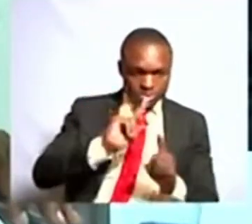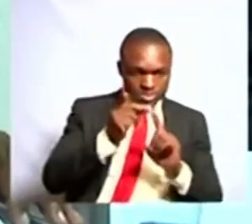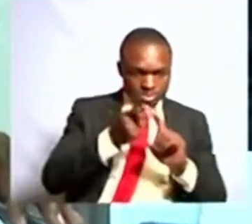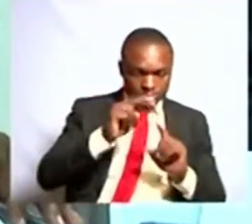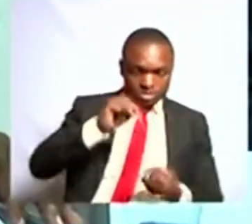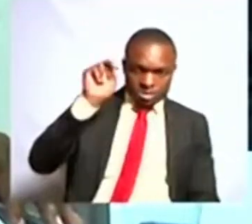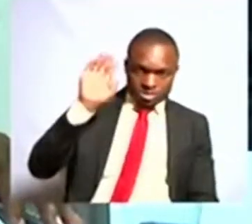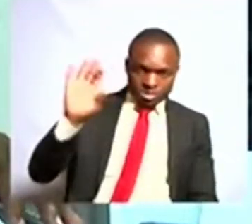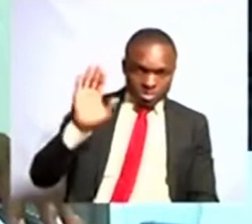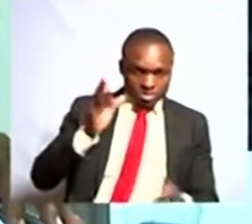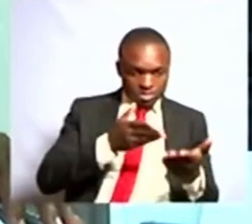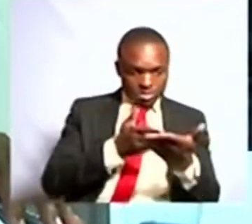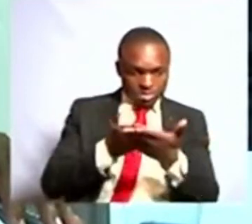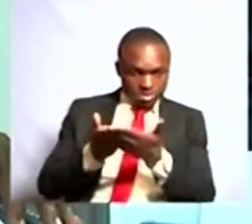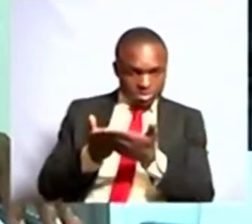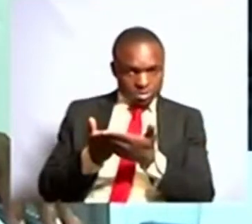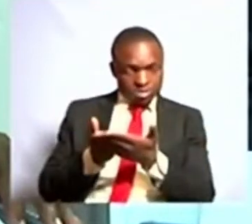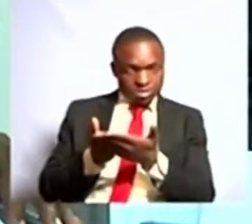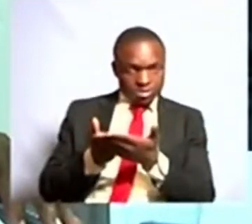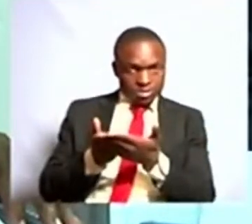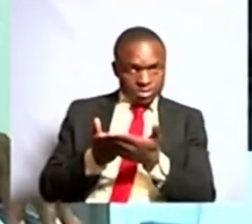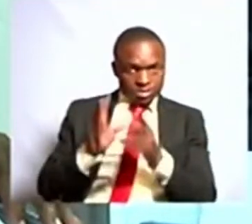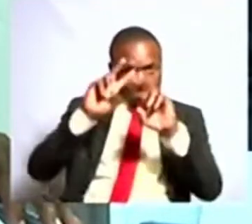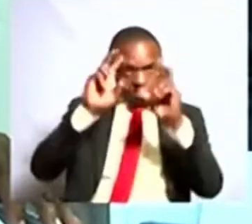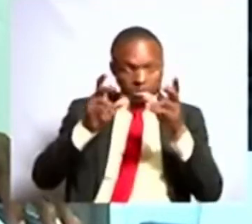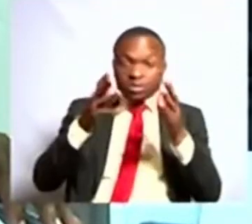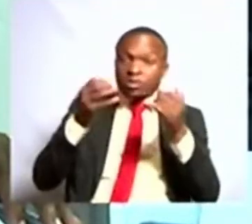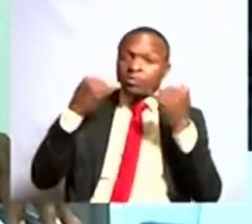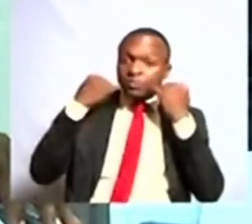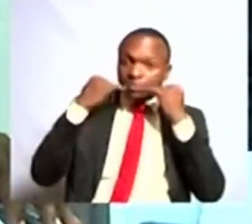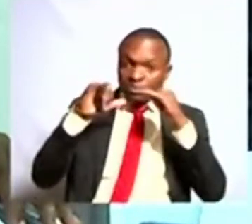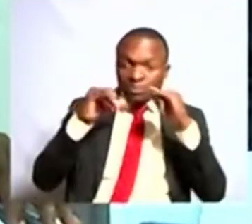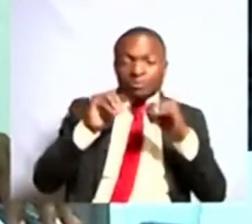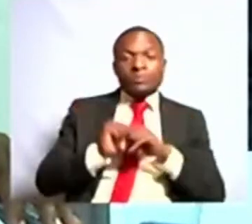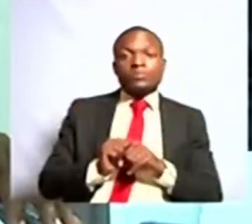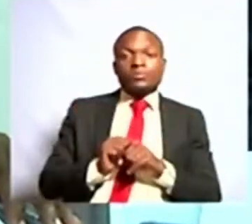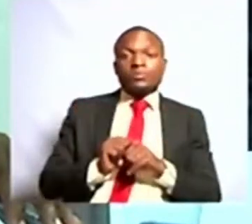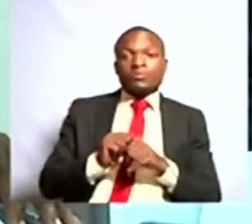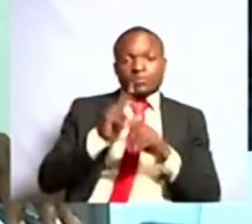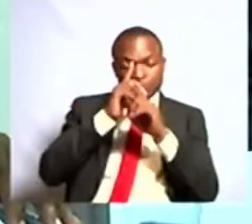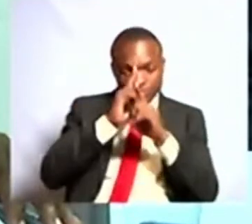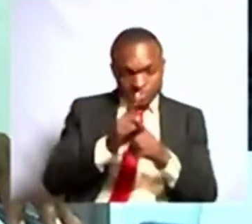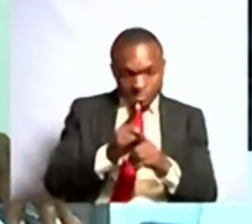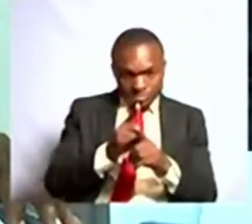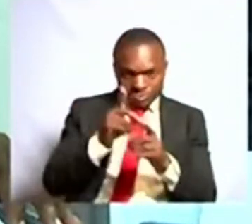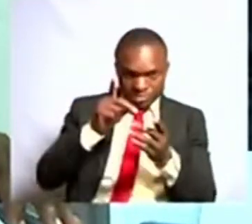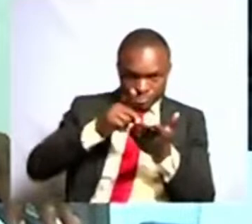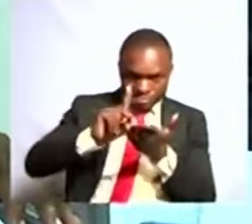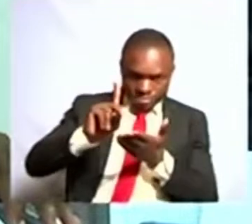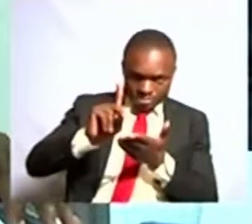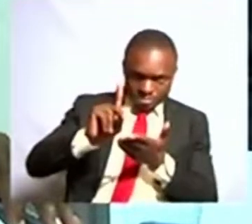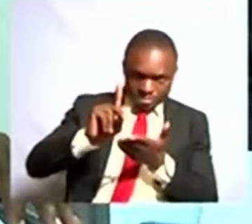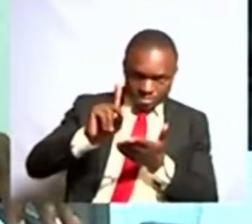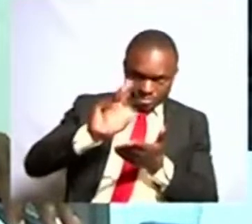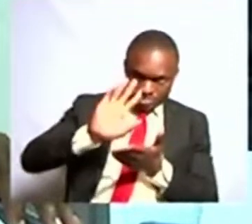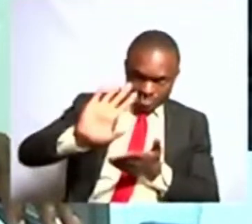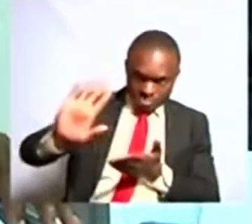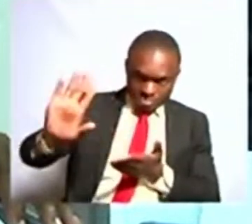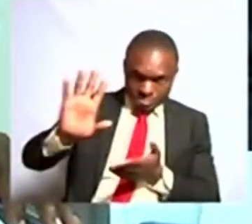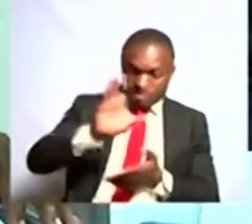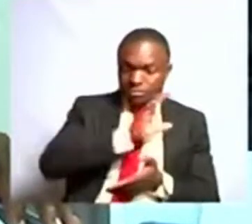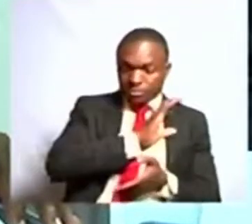Refer to the above subject matter. I wish to inform you that we have decided to pay your company